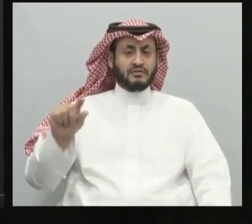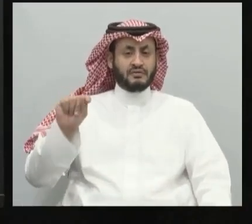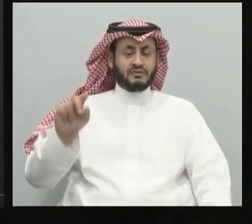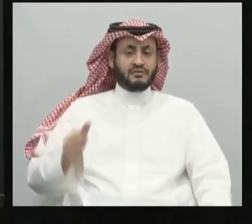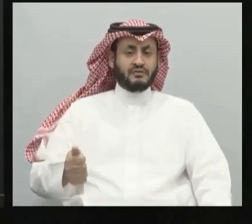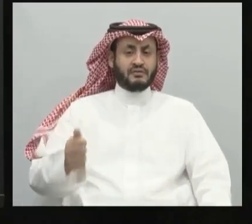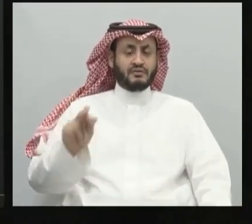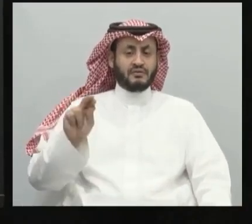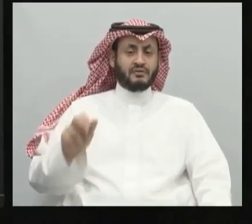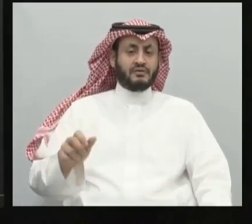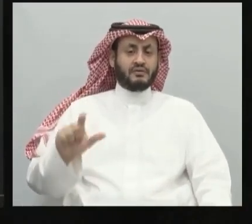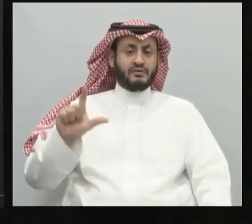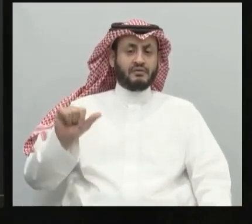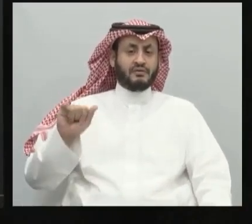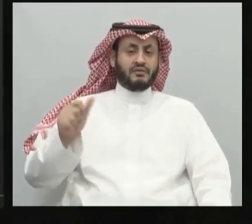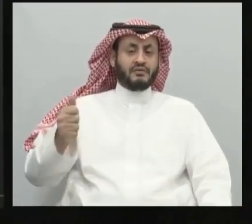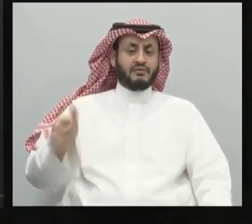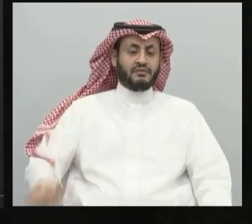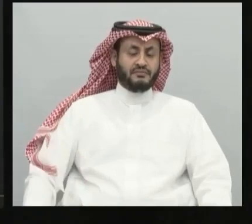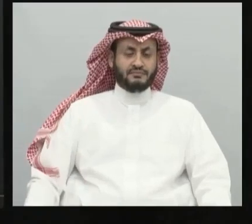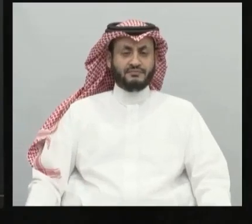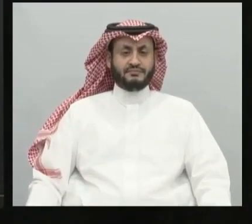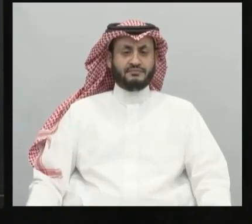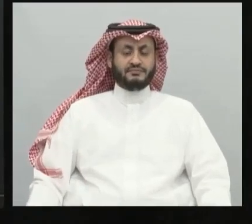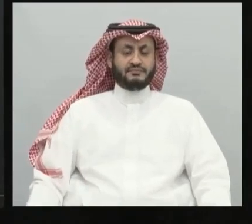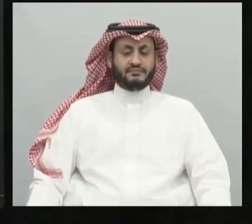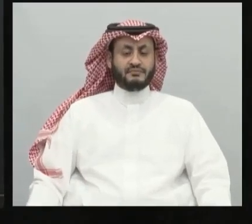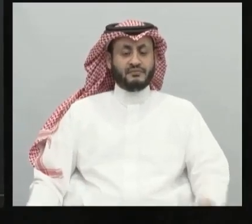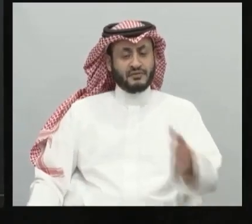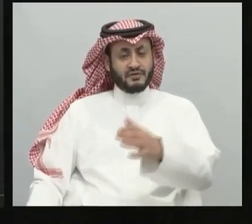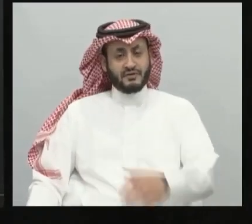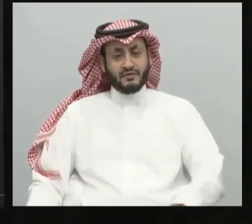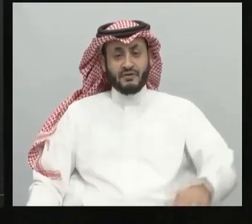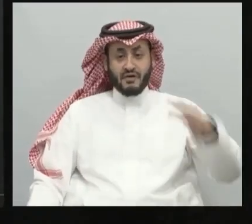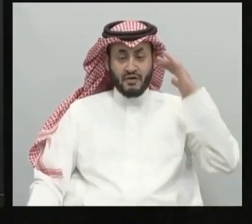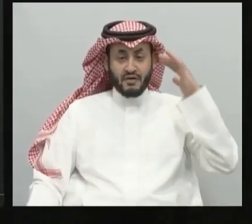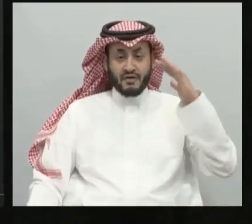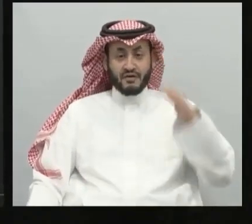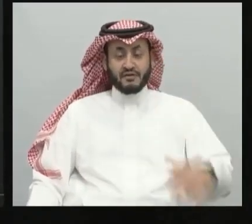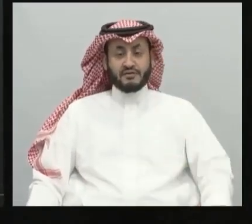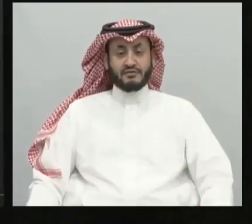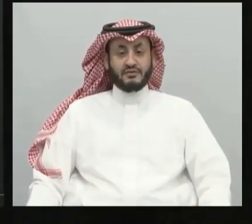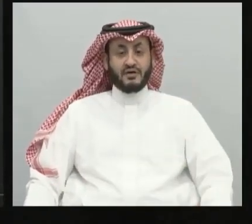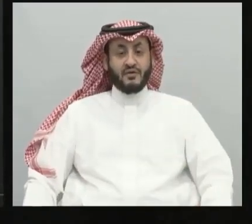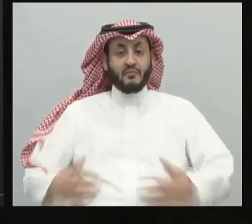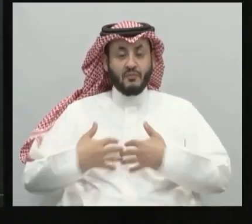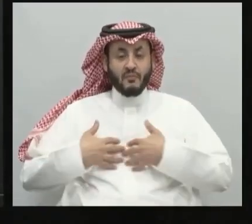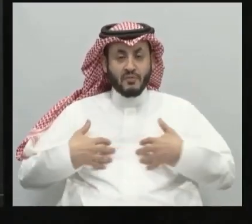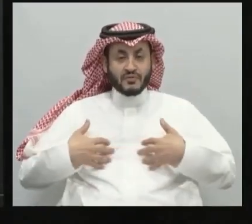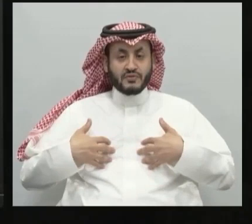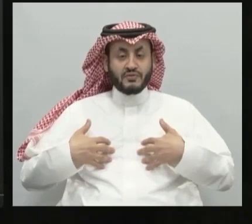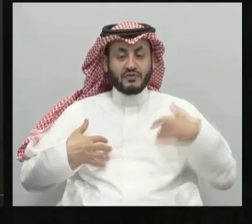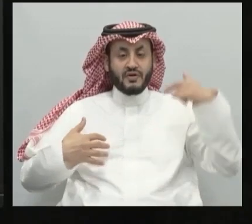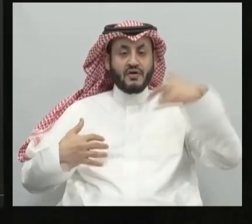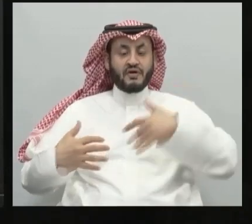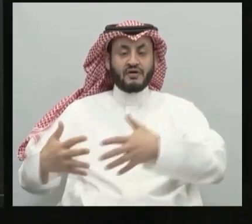Say hi to our viewers. The guy replied, hi everyone, I am here in New York. Can you believe it?